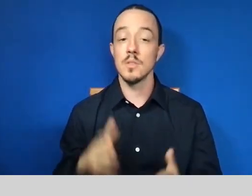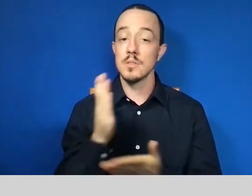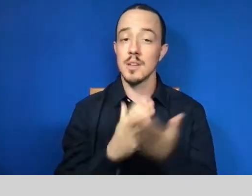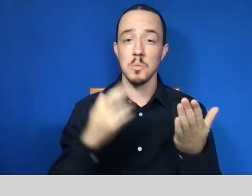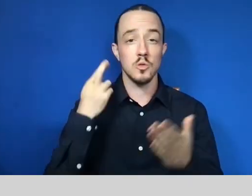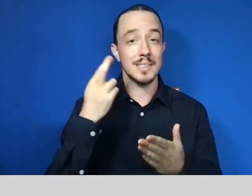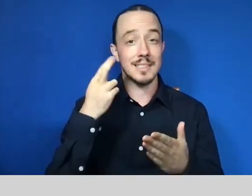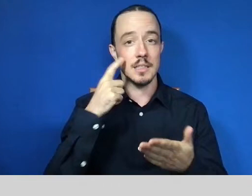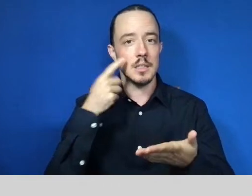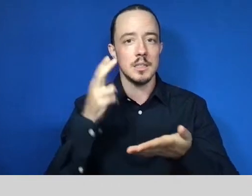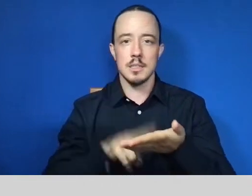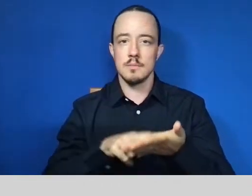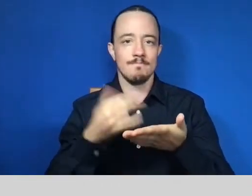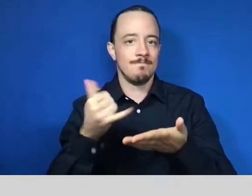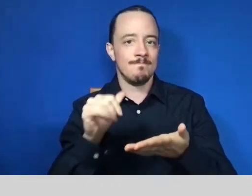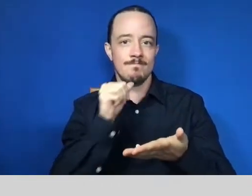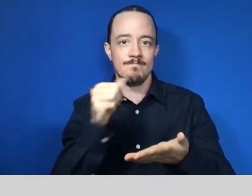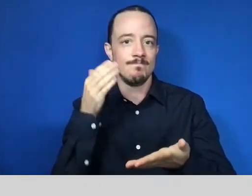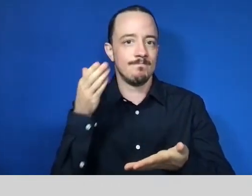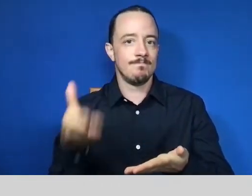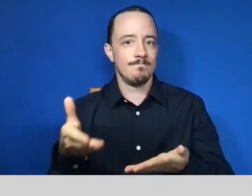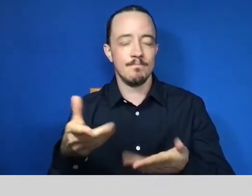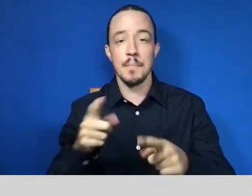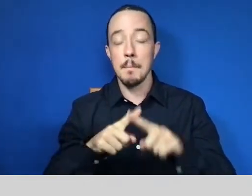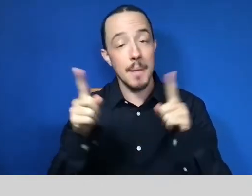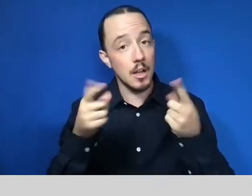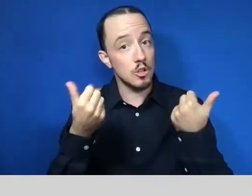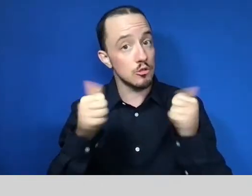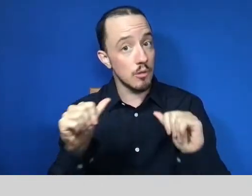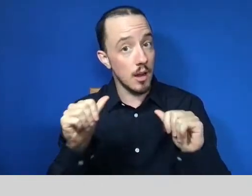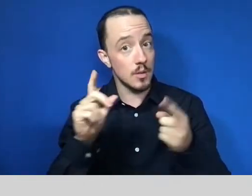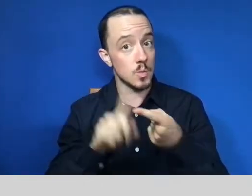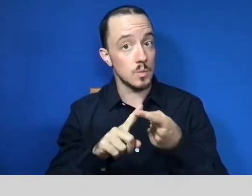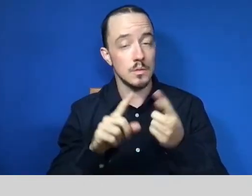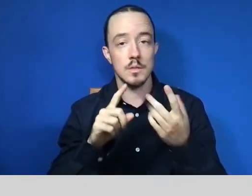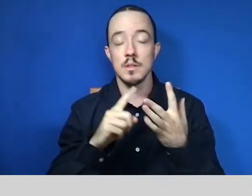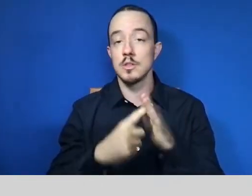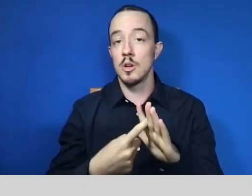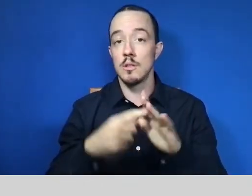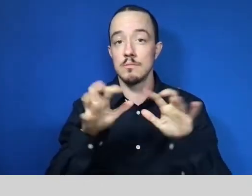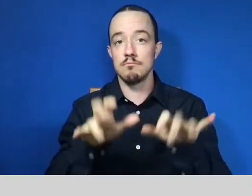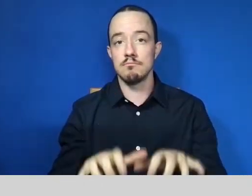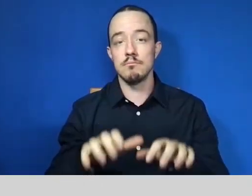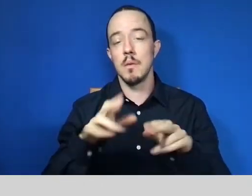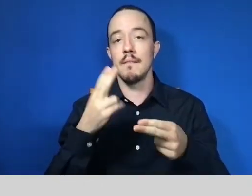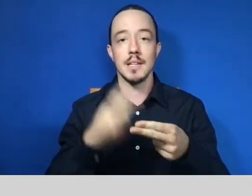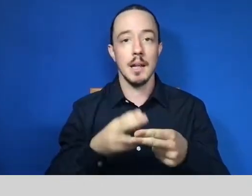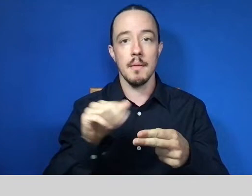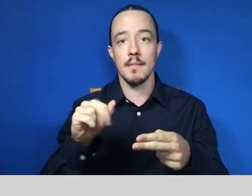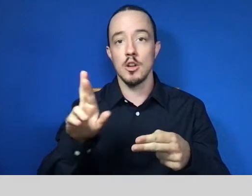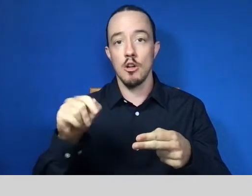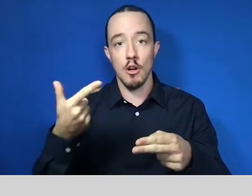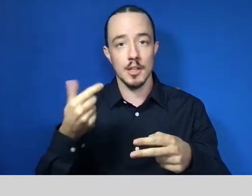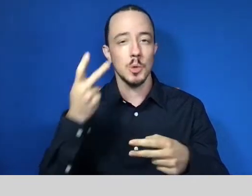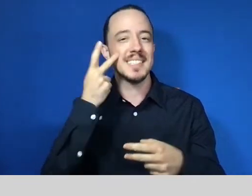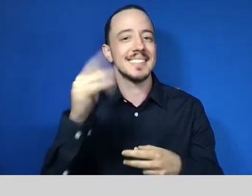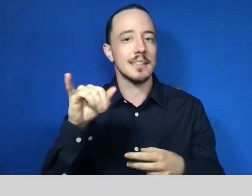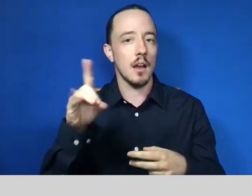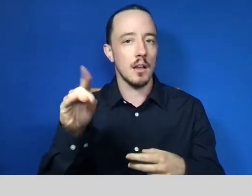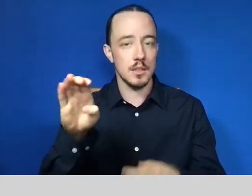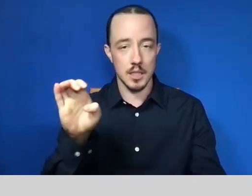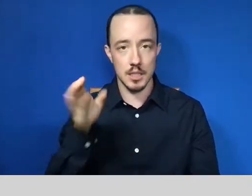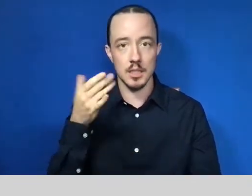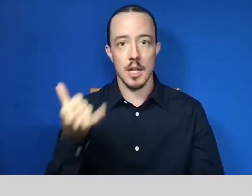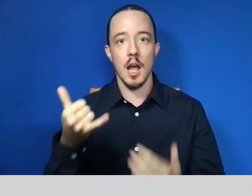some reason, signature is still not there, but if we try to start typing the name of an argument, we can see that